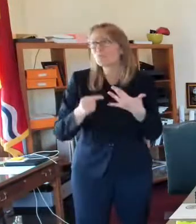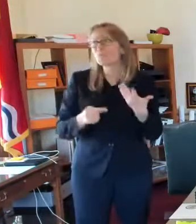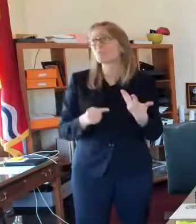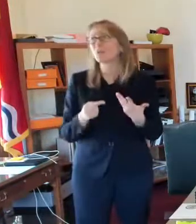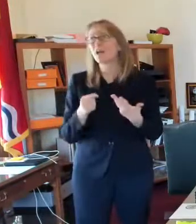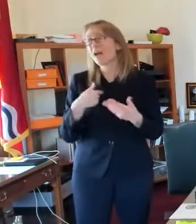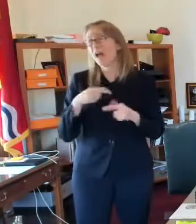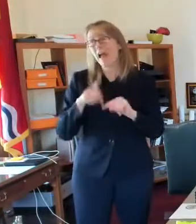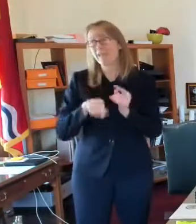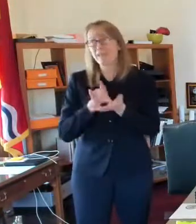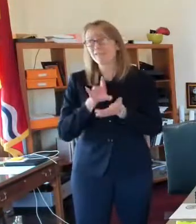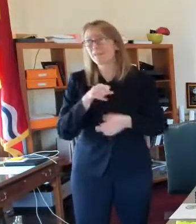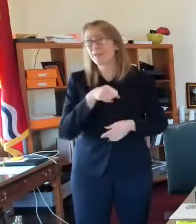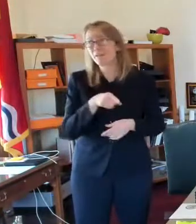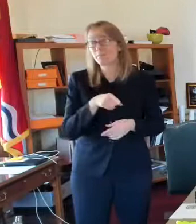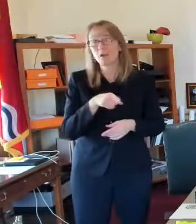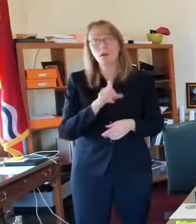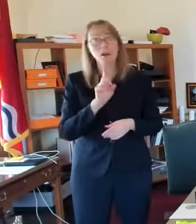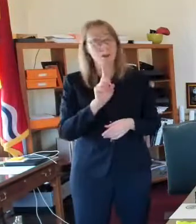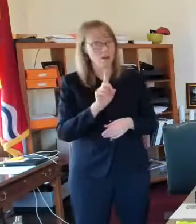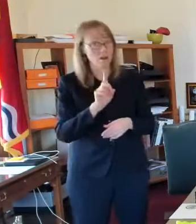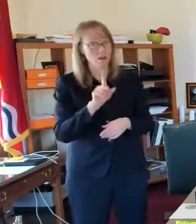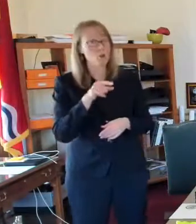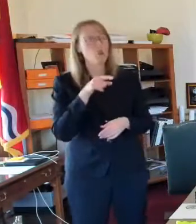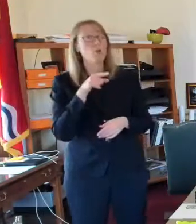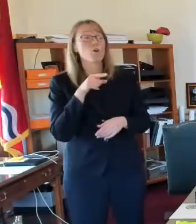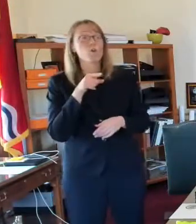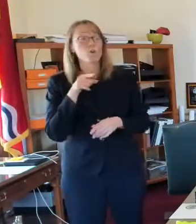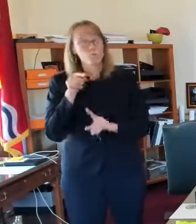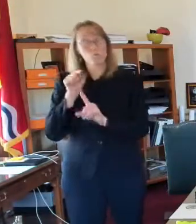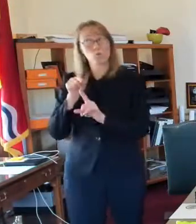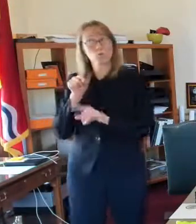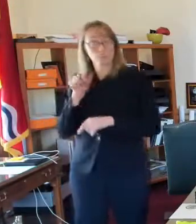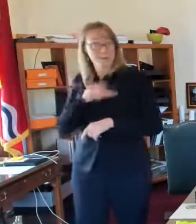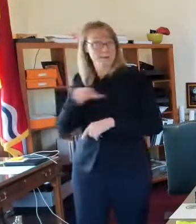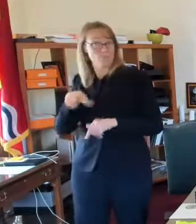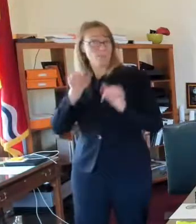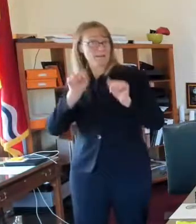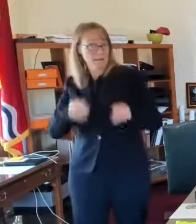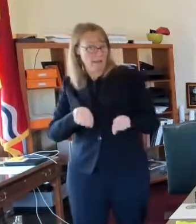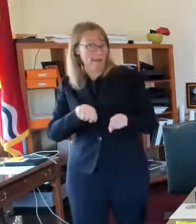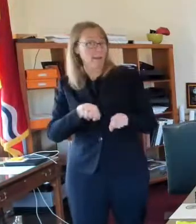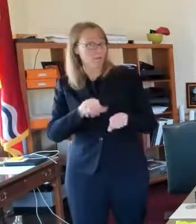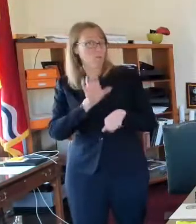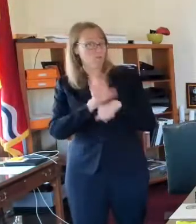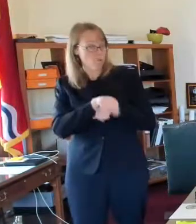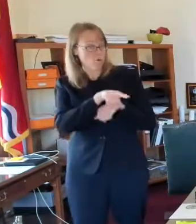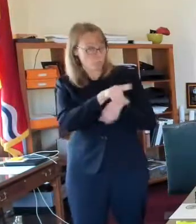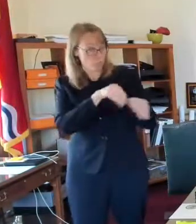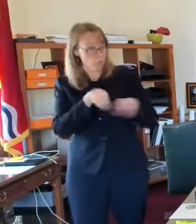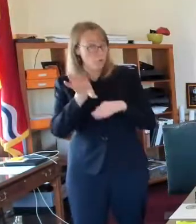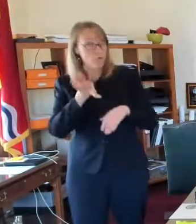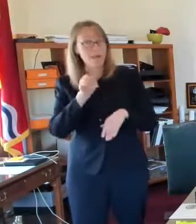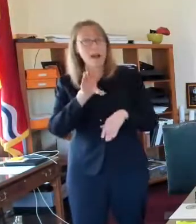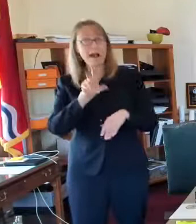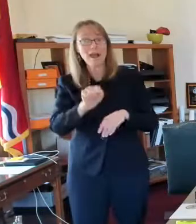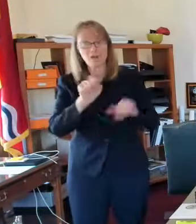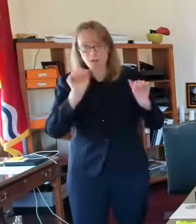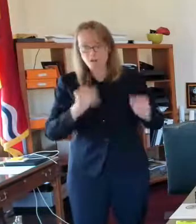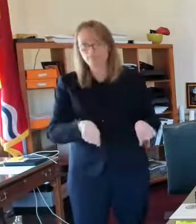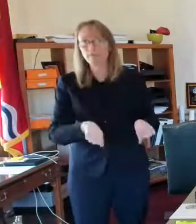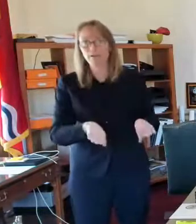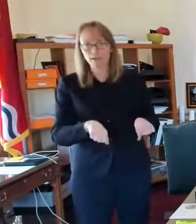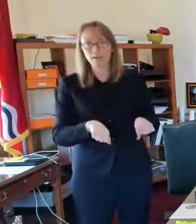exceptions to the eviction moratorium. You're good people who are there doing what they should do, but who have been impacted by COVID and can't pay their